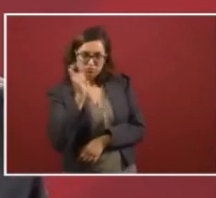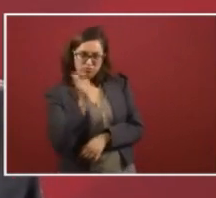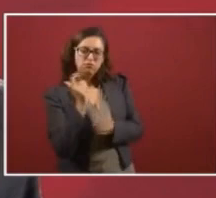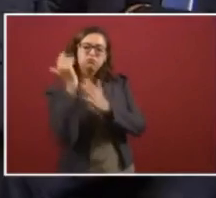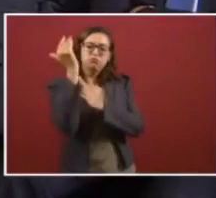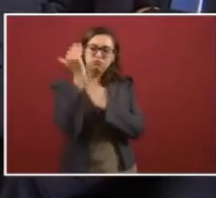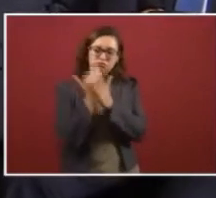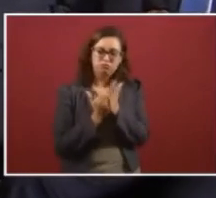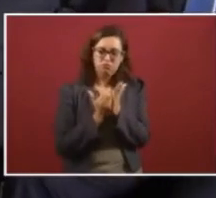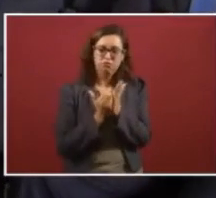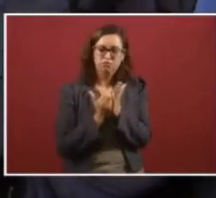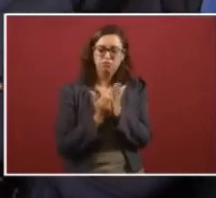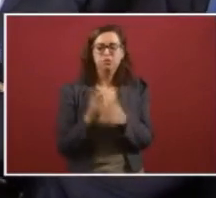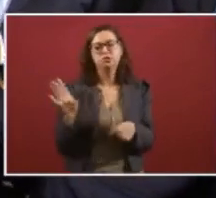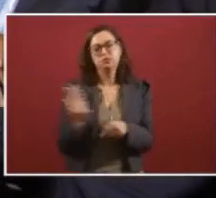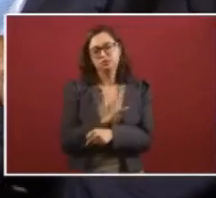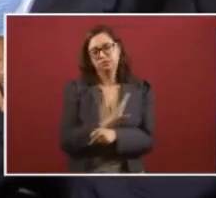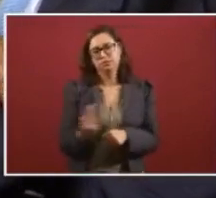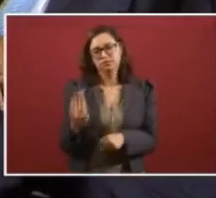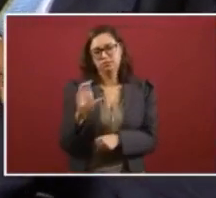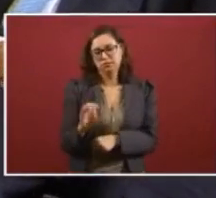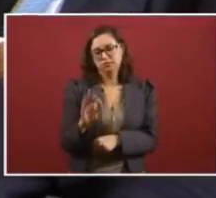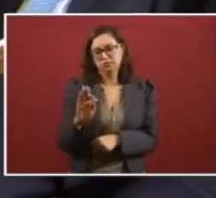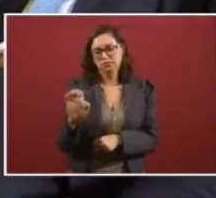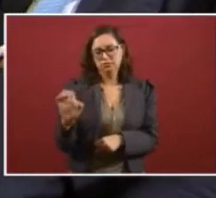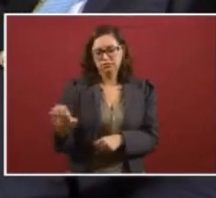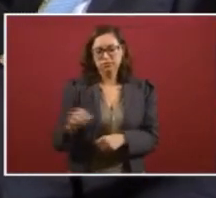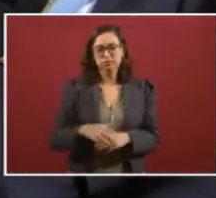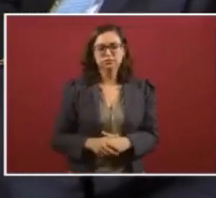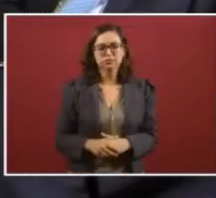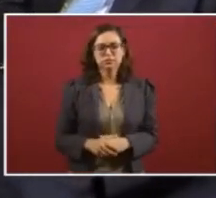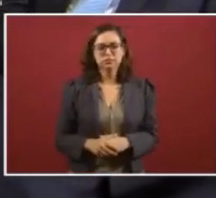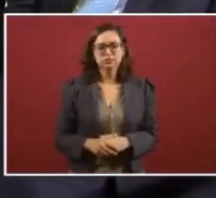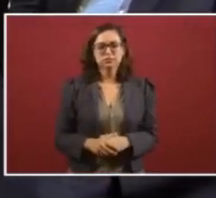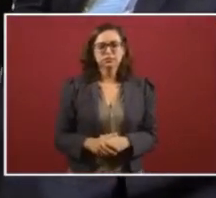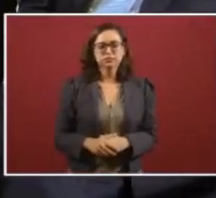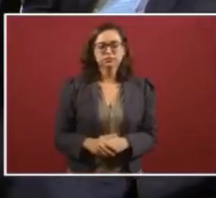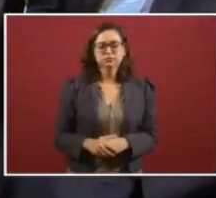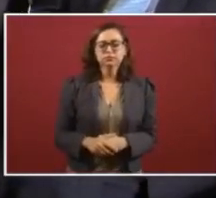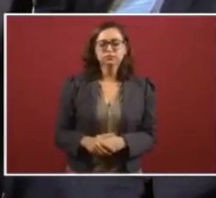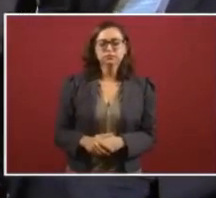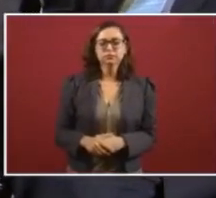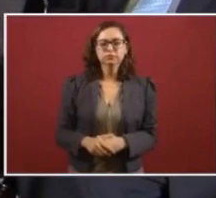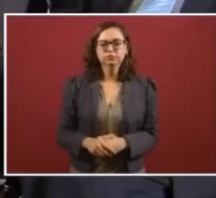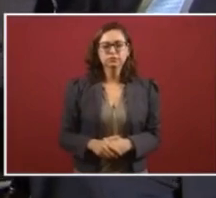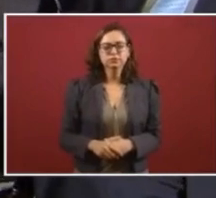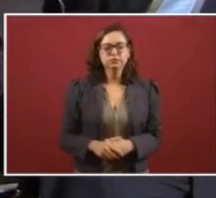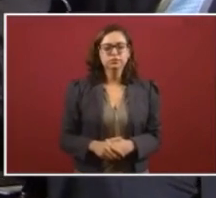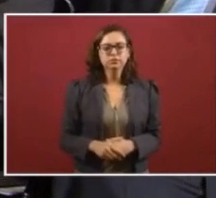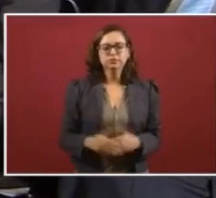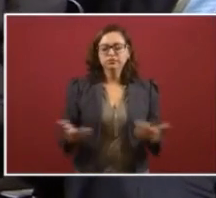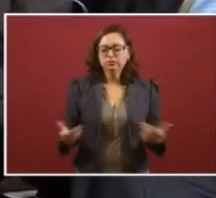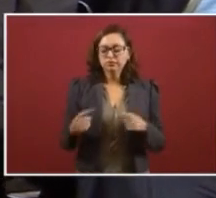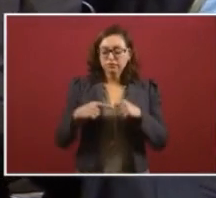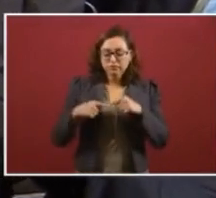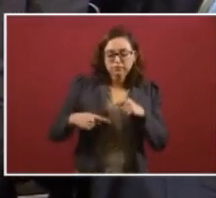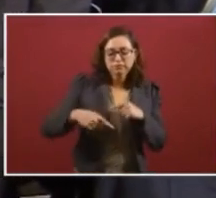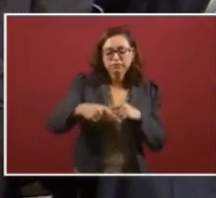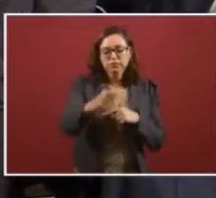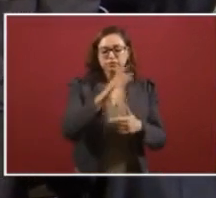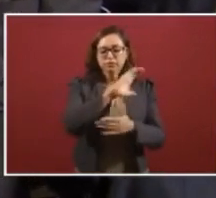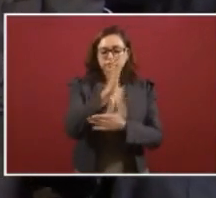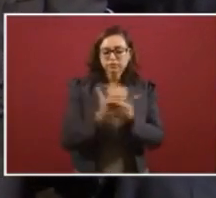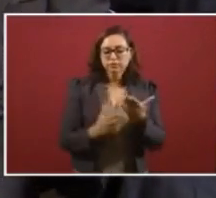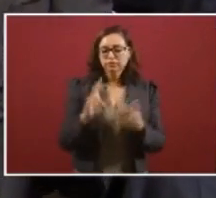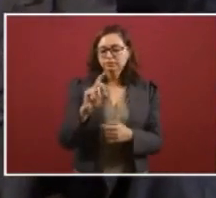and the tariff goes down for the, to benefit the Federal Electric Commission. So